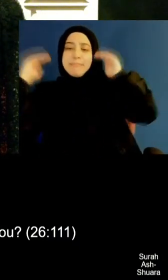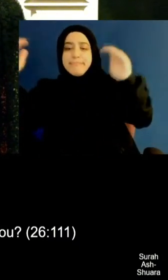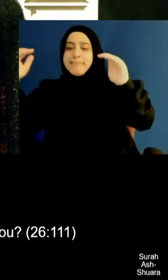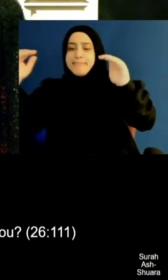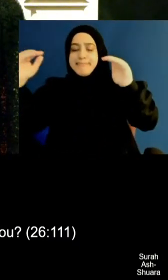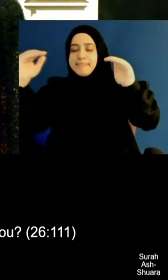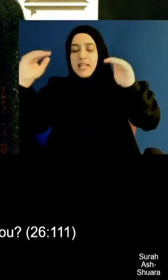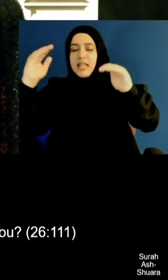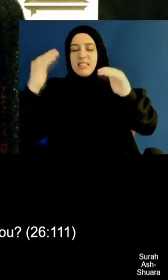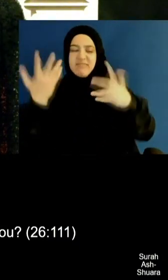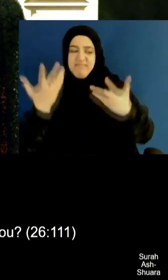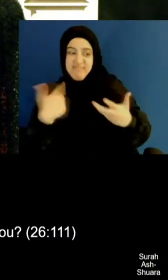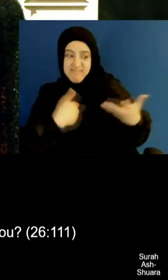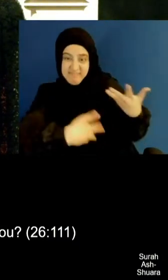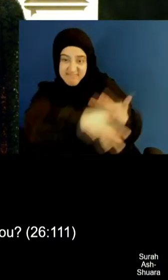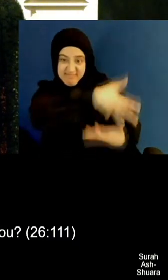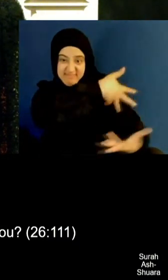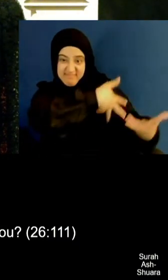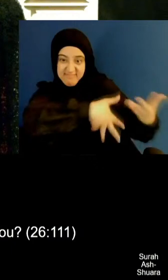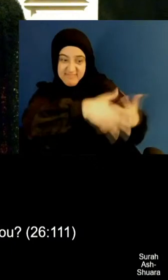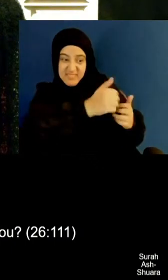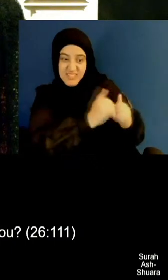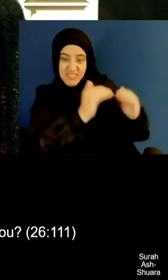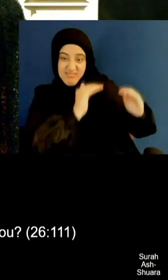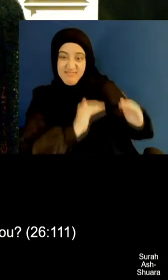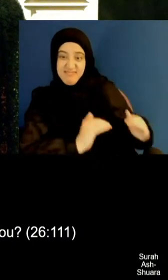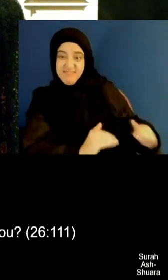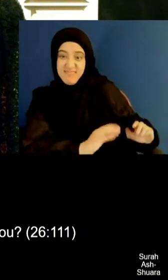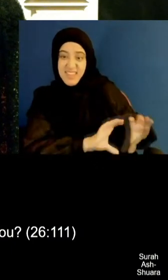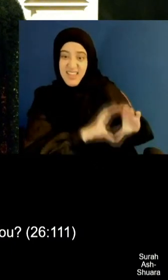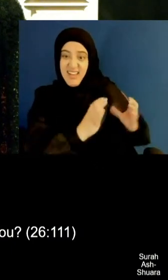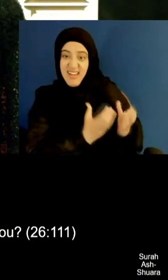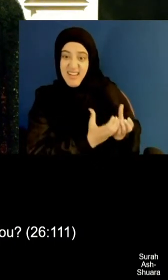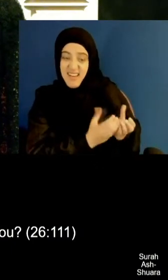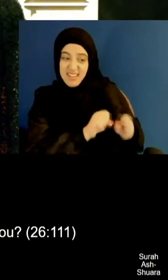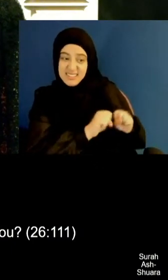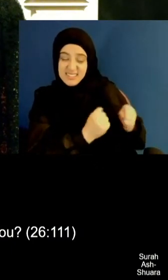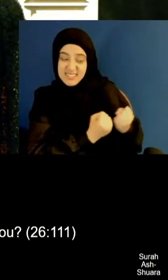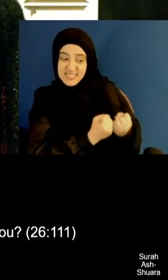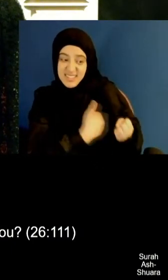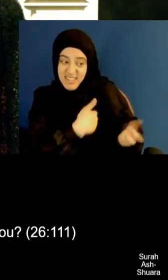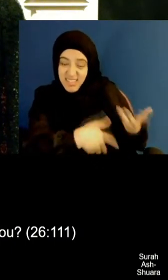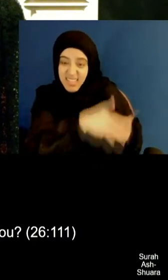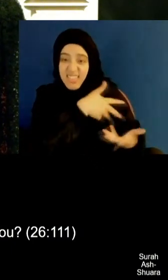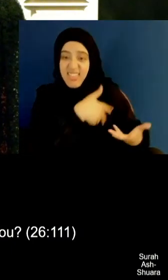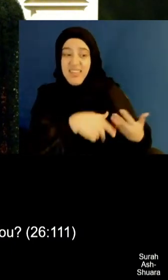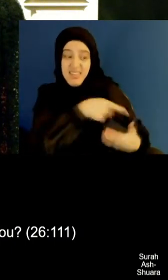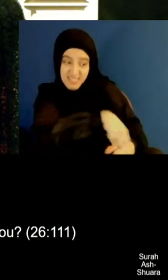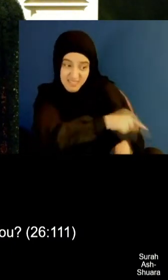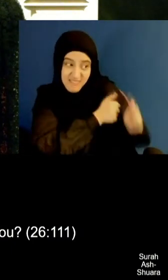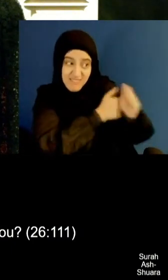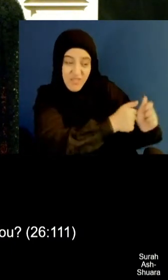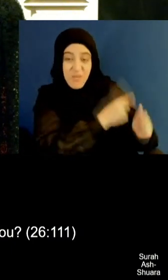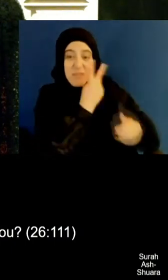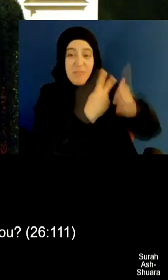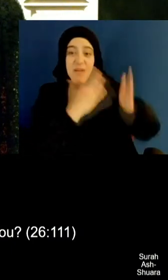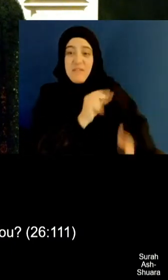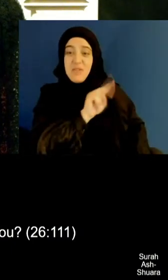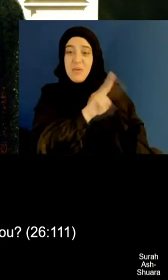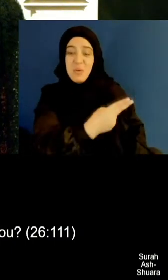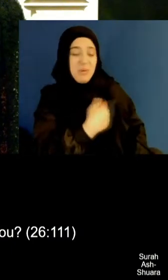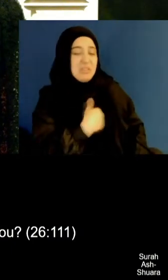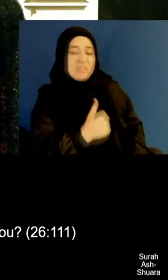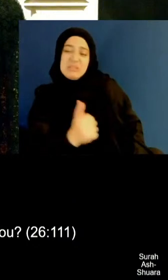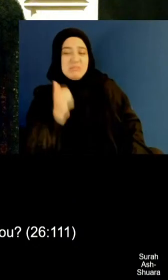to mingle with the lowest class of society that is following Nabi Nuh. And you